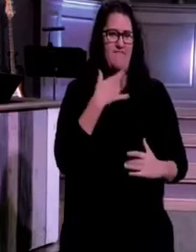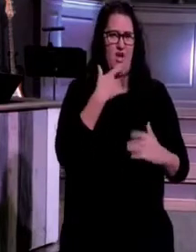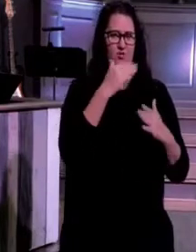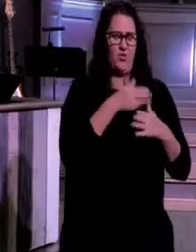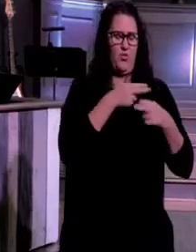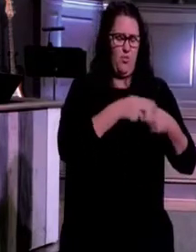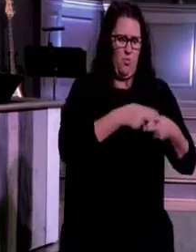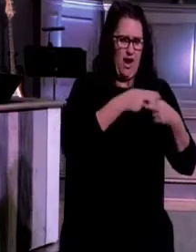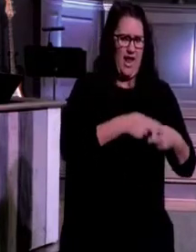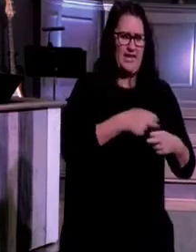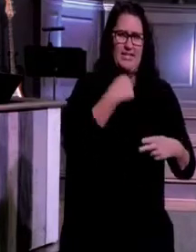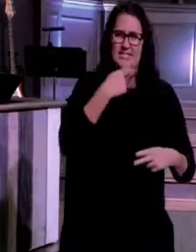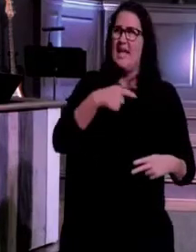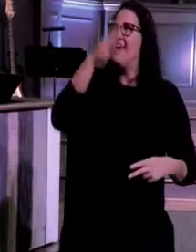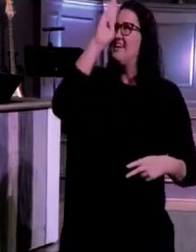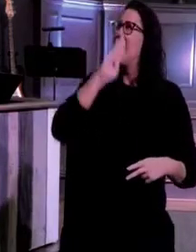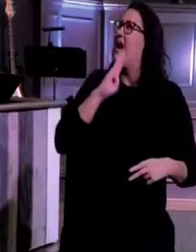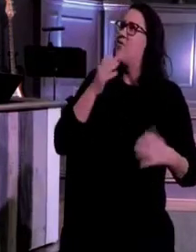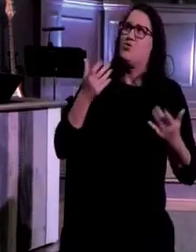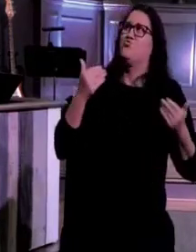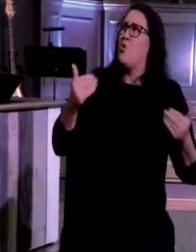why don't you kill me or kill them?